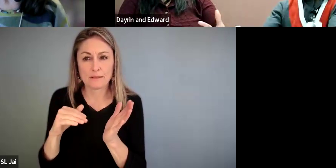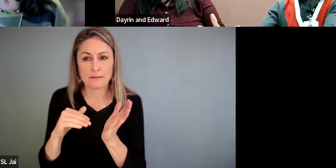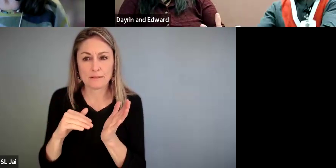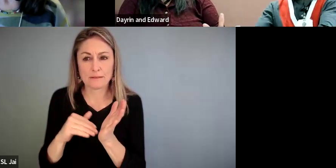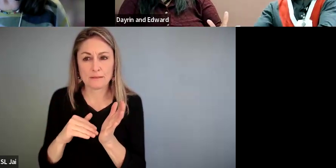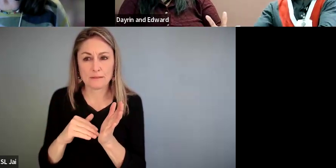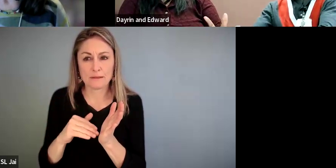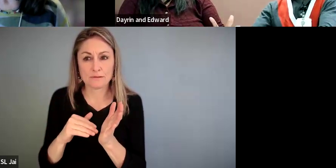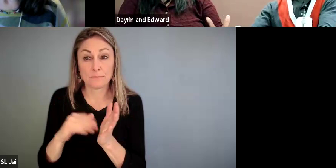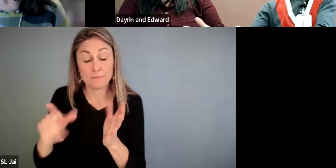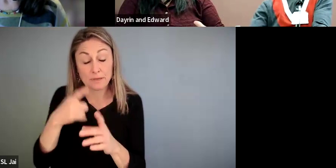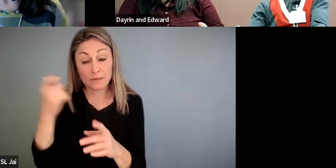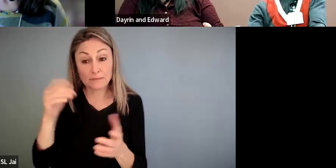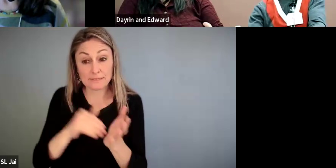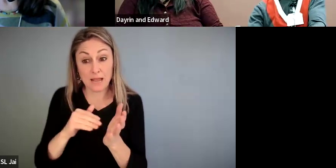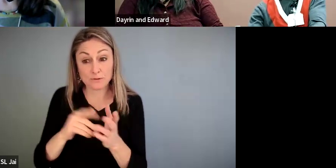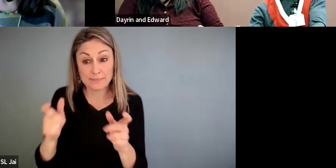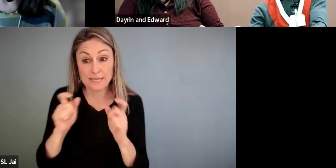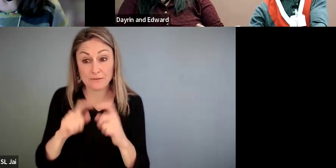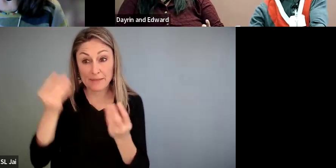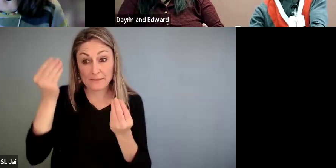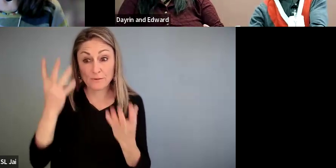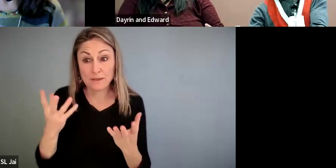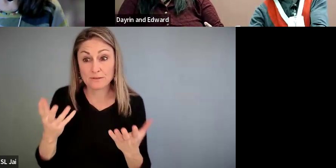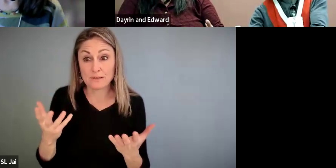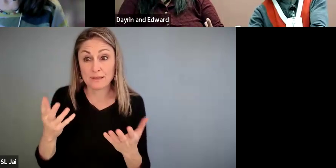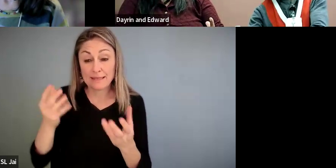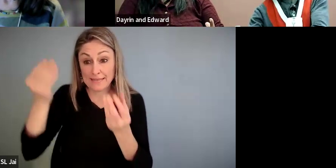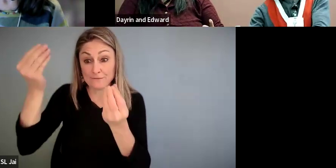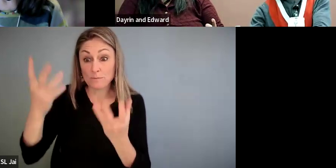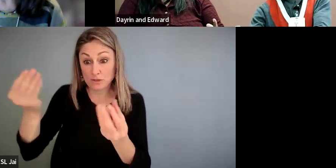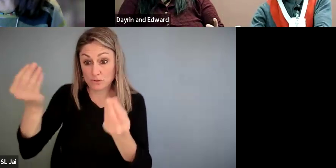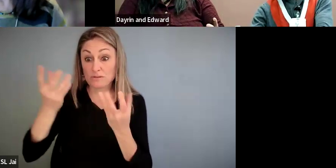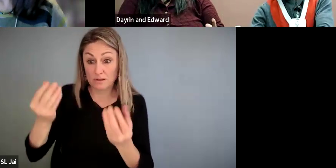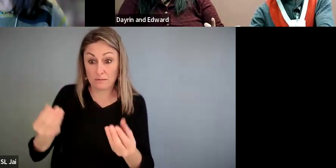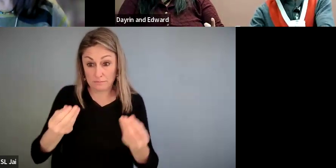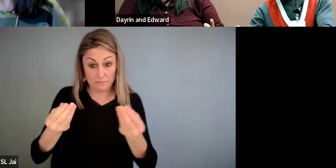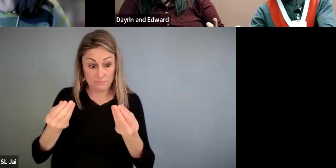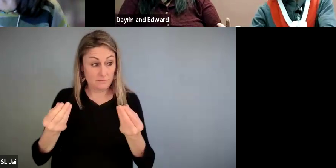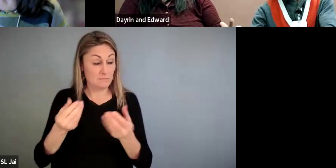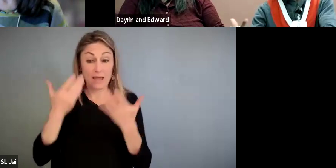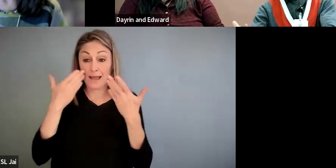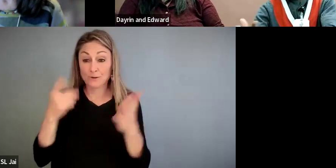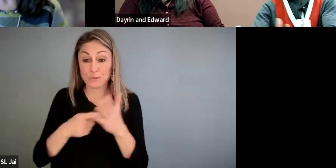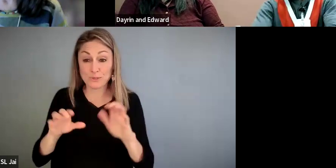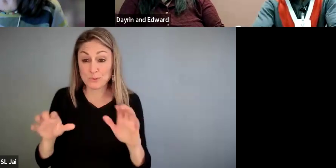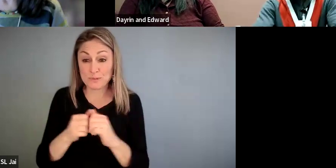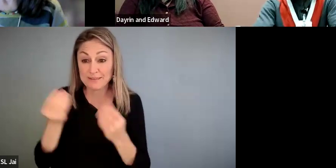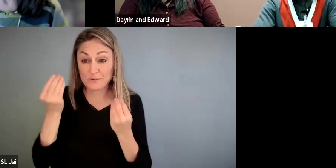a lot of information and I didn't know what to do with this information. So having